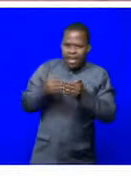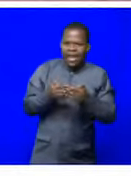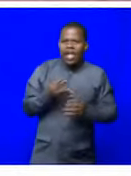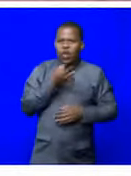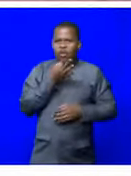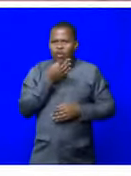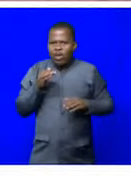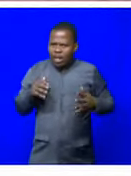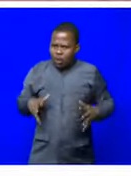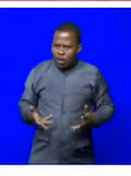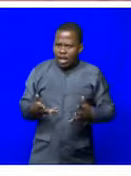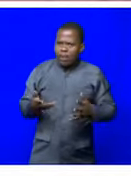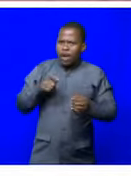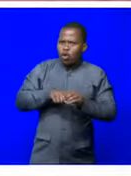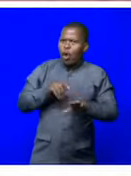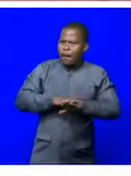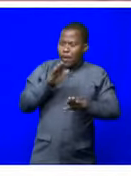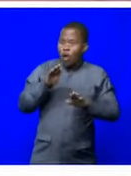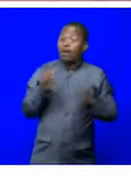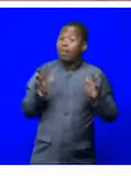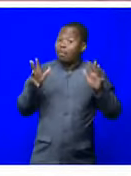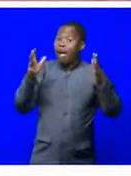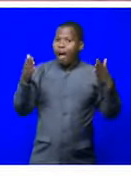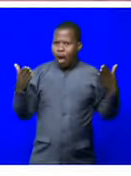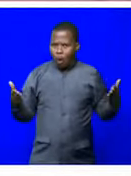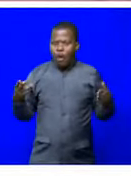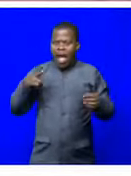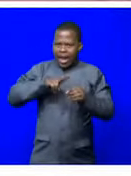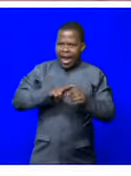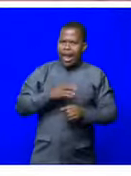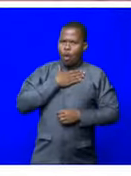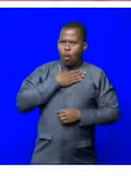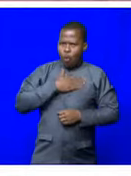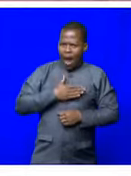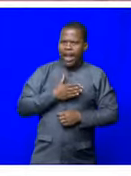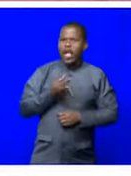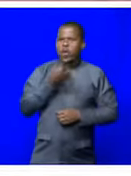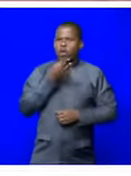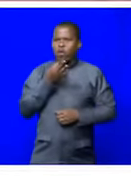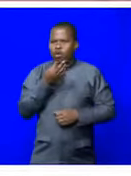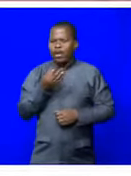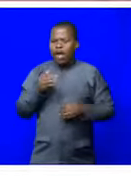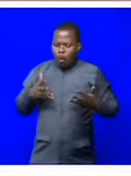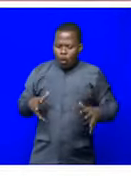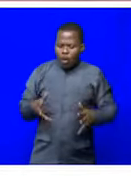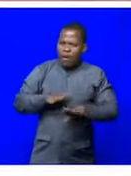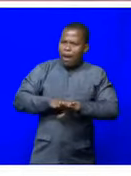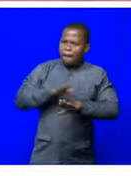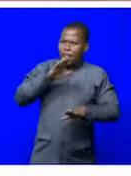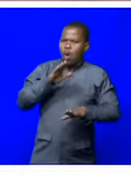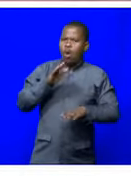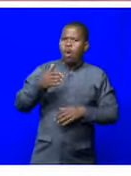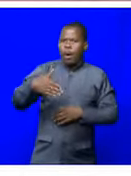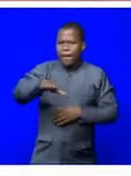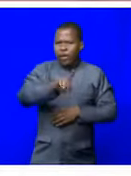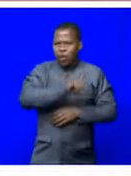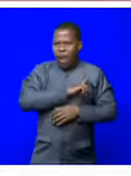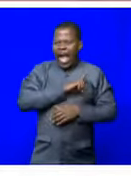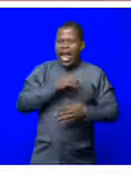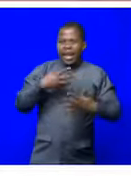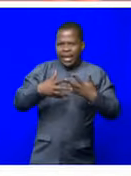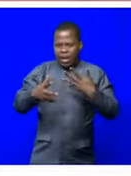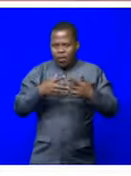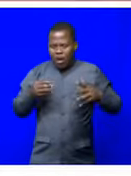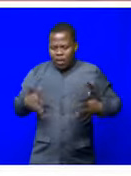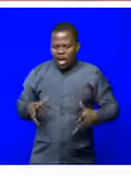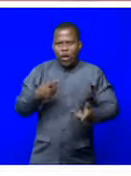to see them growing to excel and become more commercial farmers. We want to